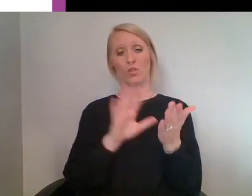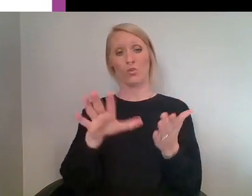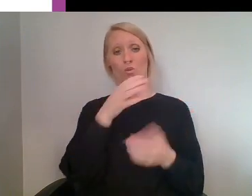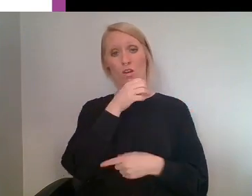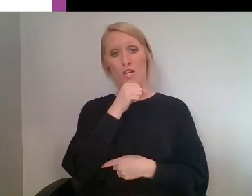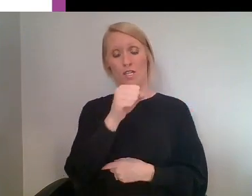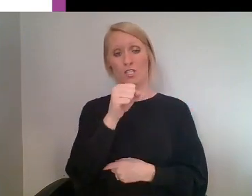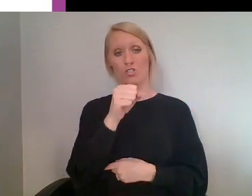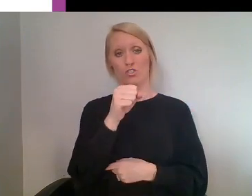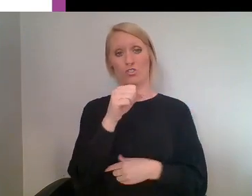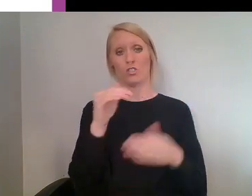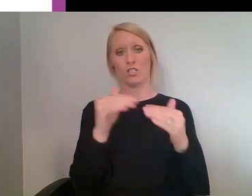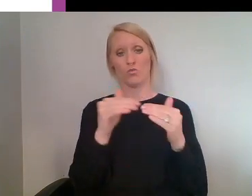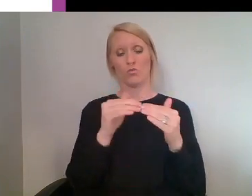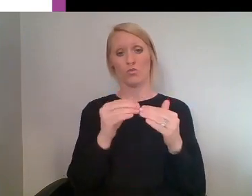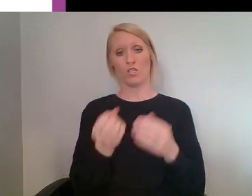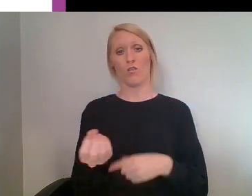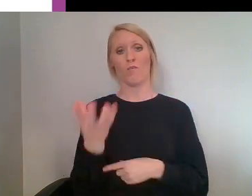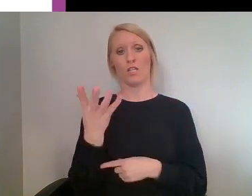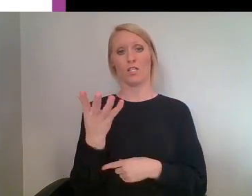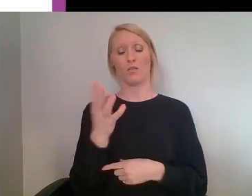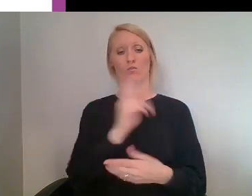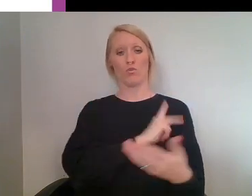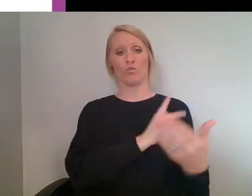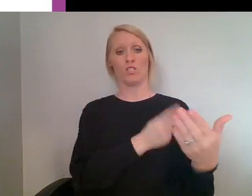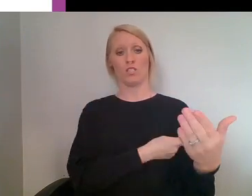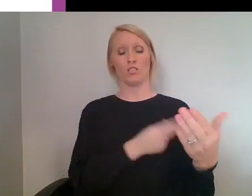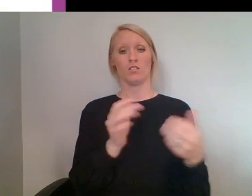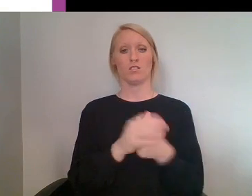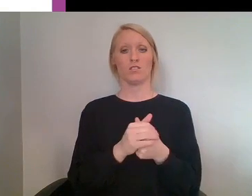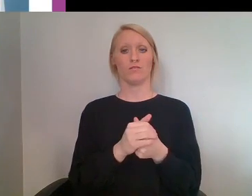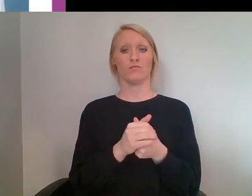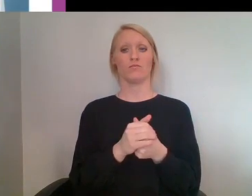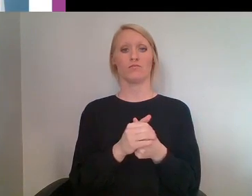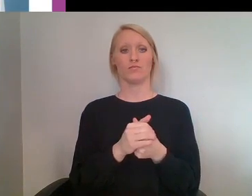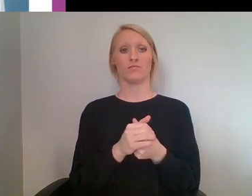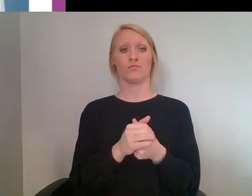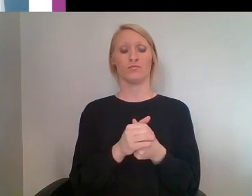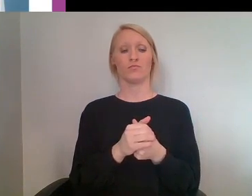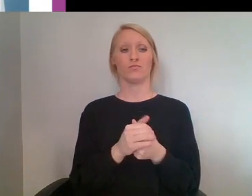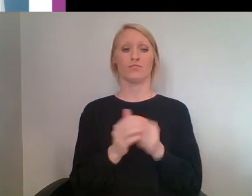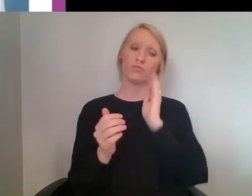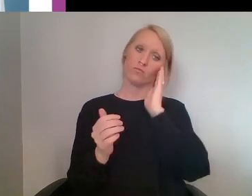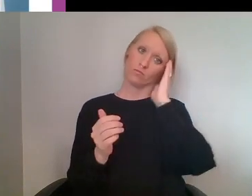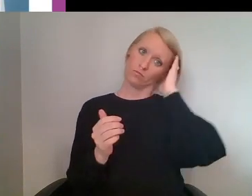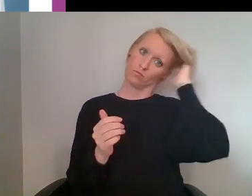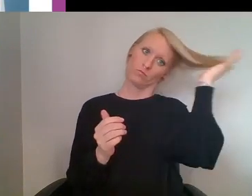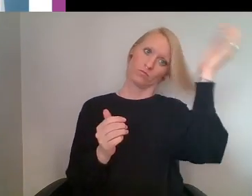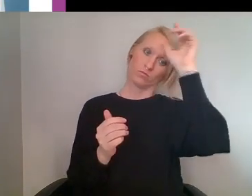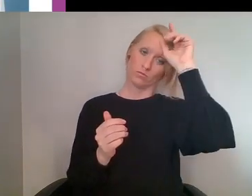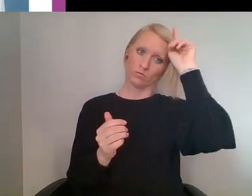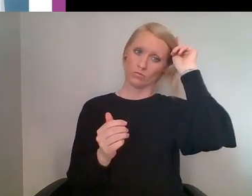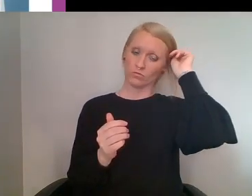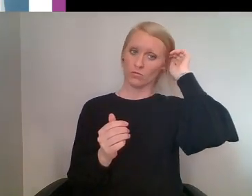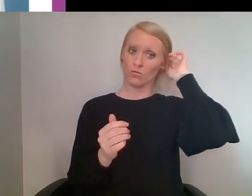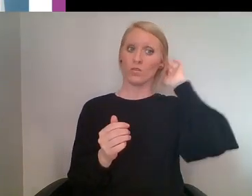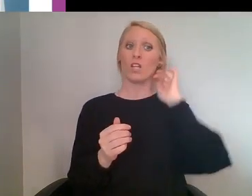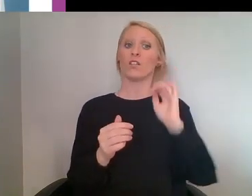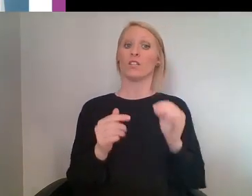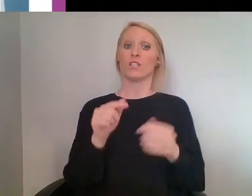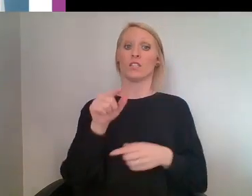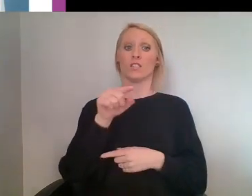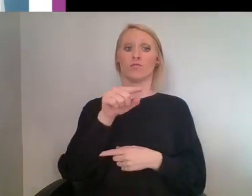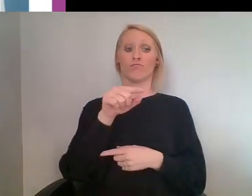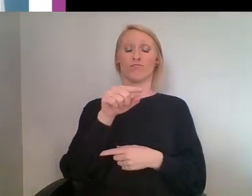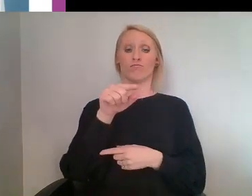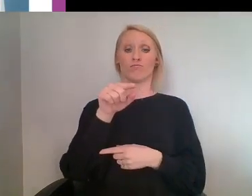little hard to imagine. It's not as easy as like cups. So we're going to break it down a little bit. So pick 3 that you would actually eat of